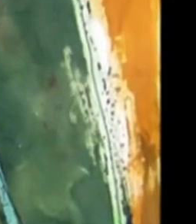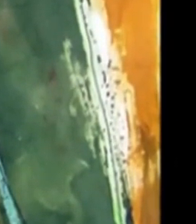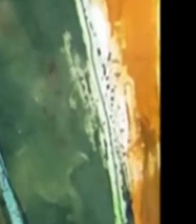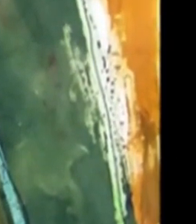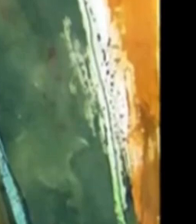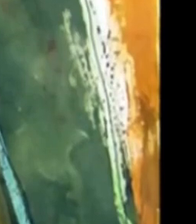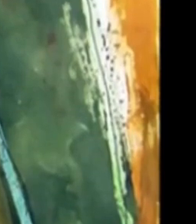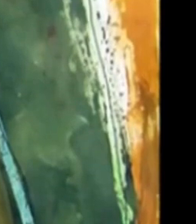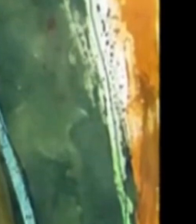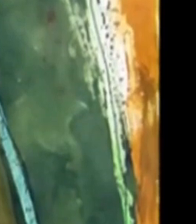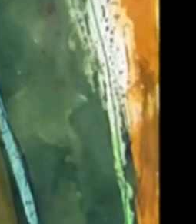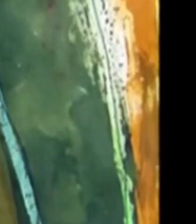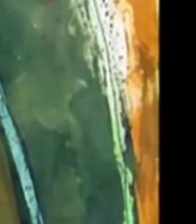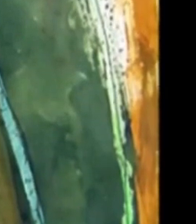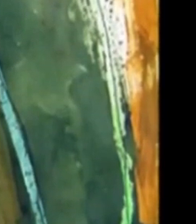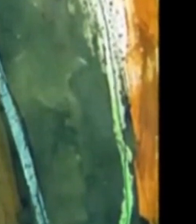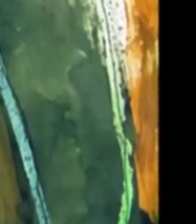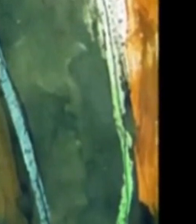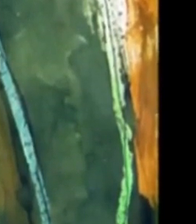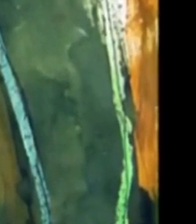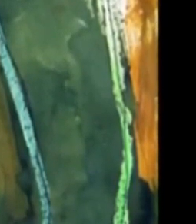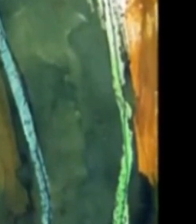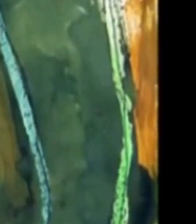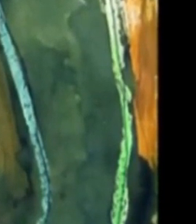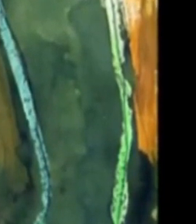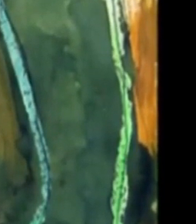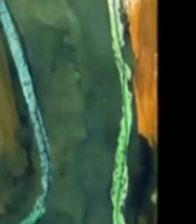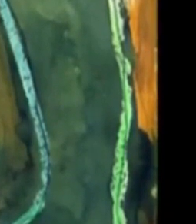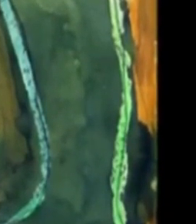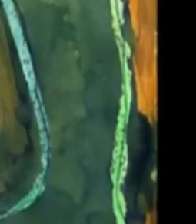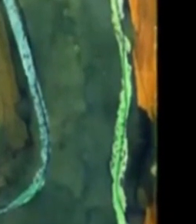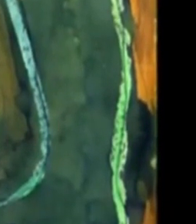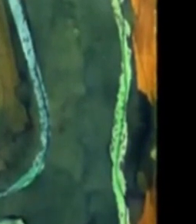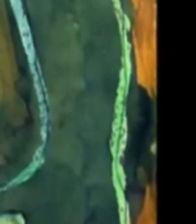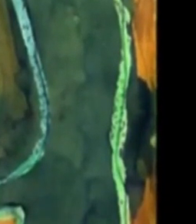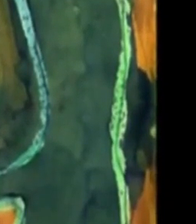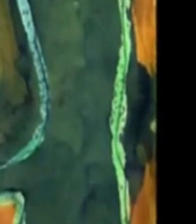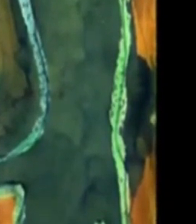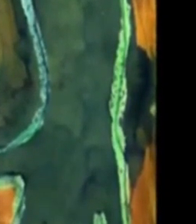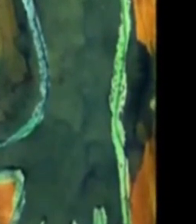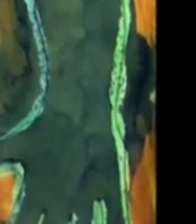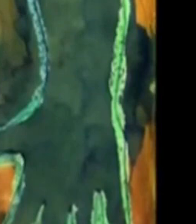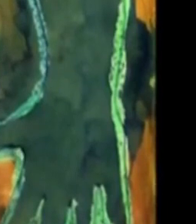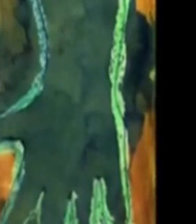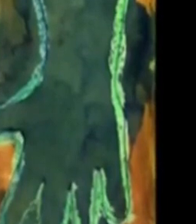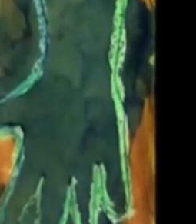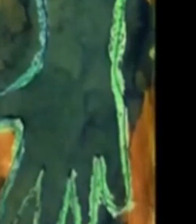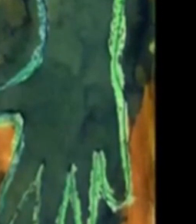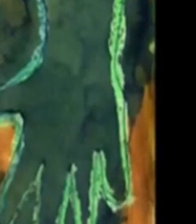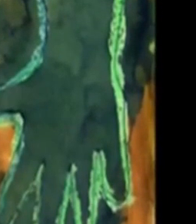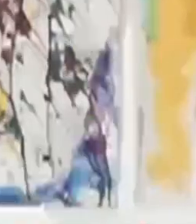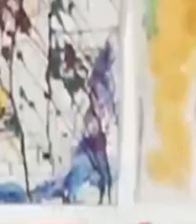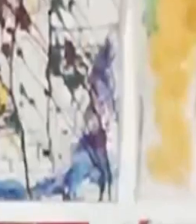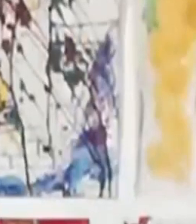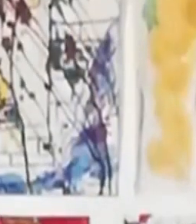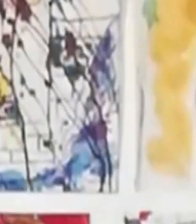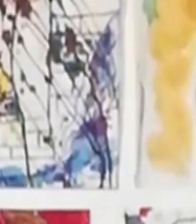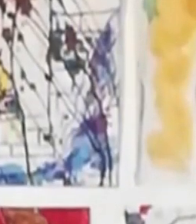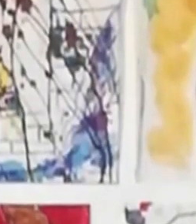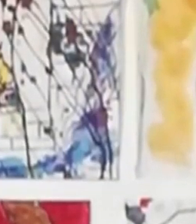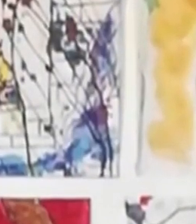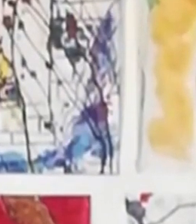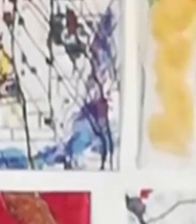these pictures, and they focused on the problems that we as women face and on what we need to do to address